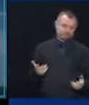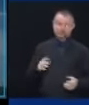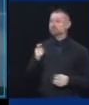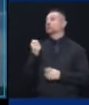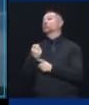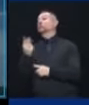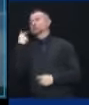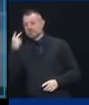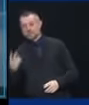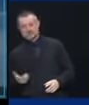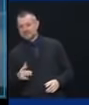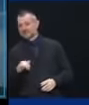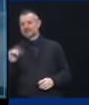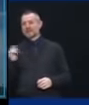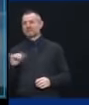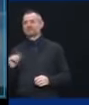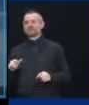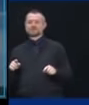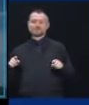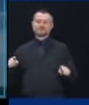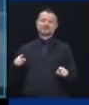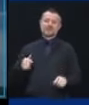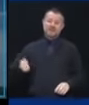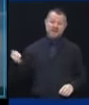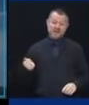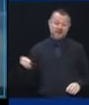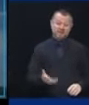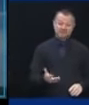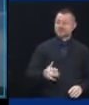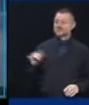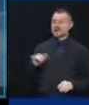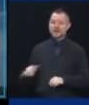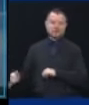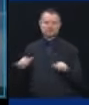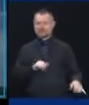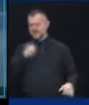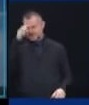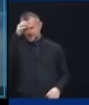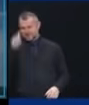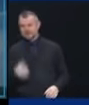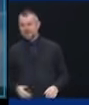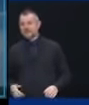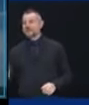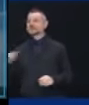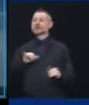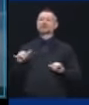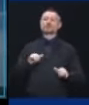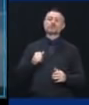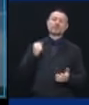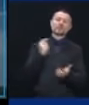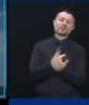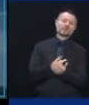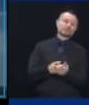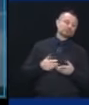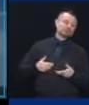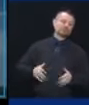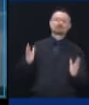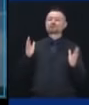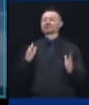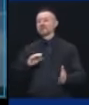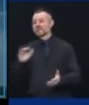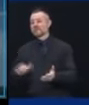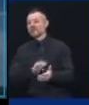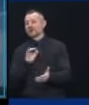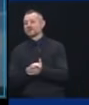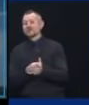like casino gaming. It's like legalizing marriage equality. I believe New York is the